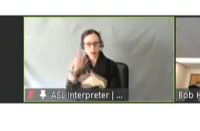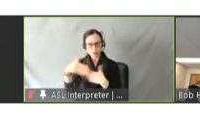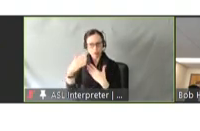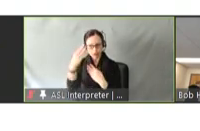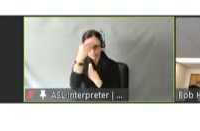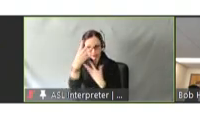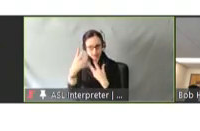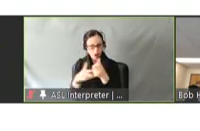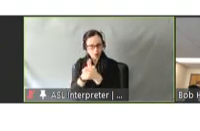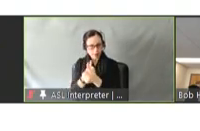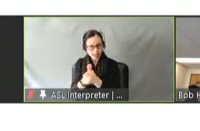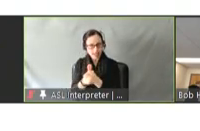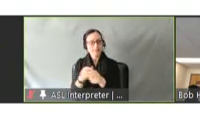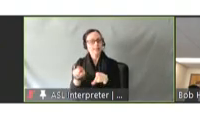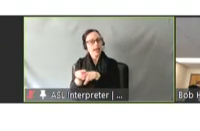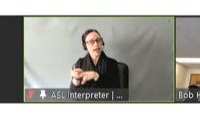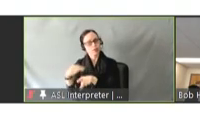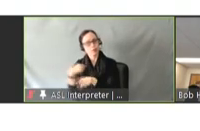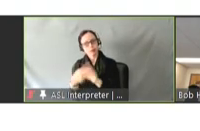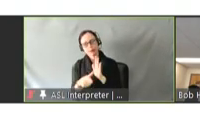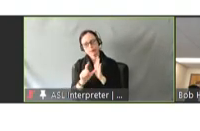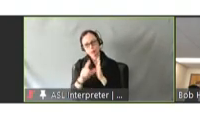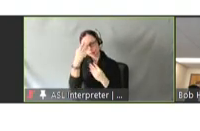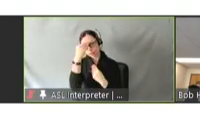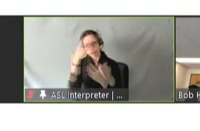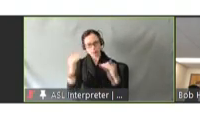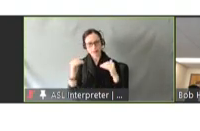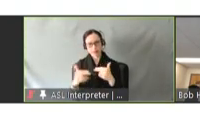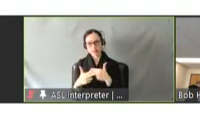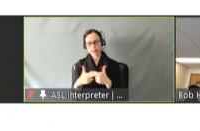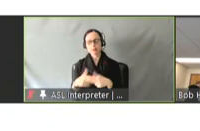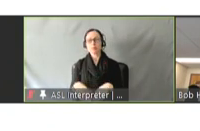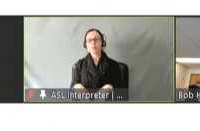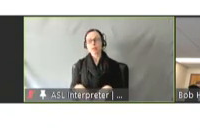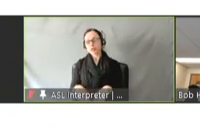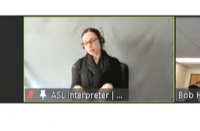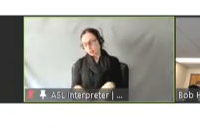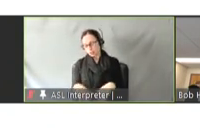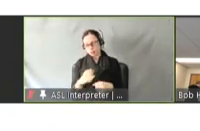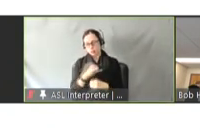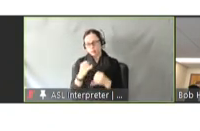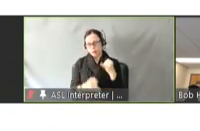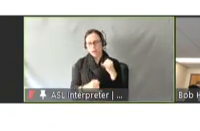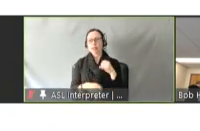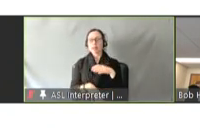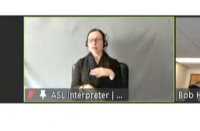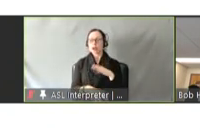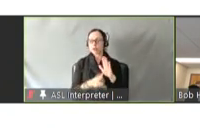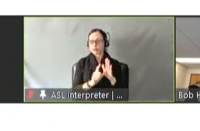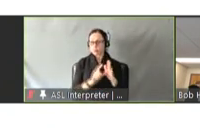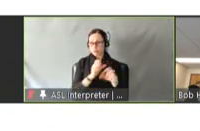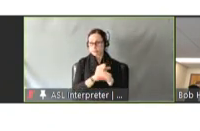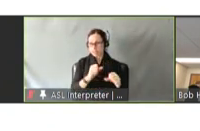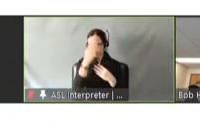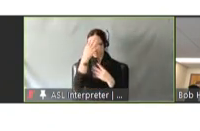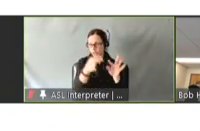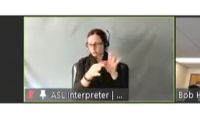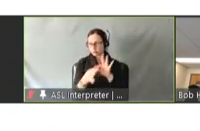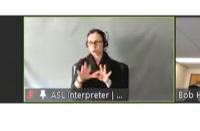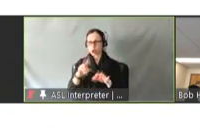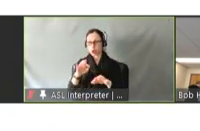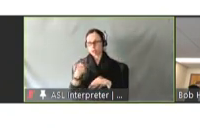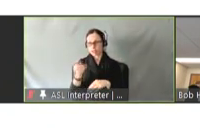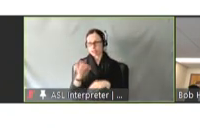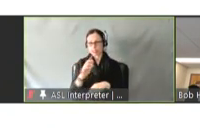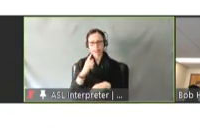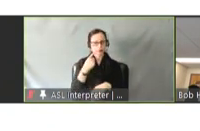data. Next slide, please. And finally, reviewing safety data on COVID-19 vaccination in children 5